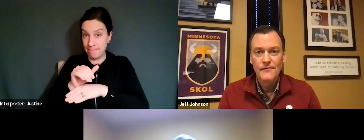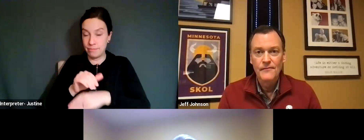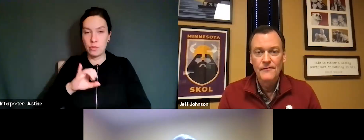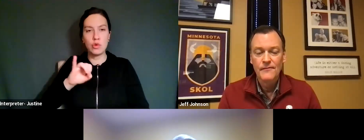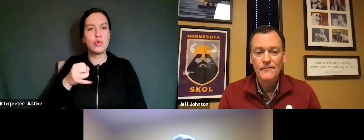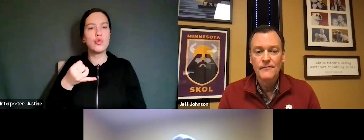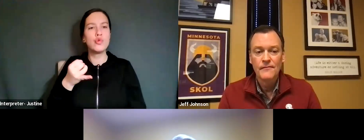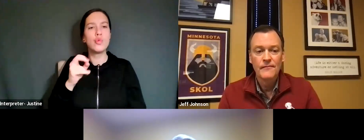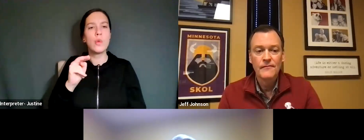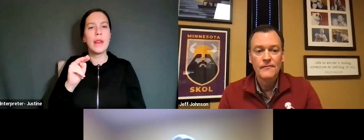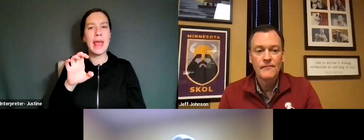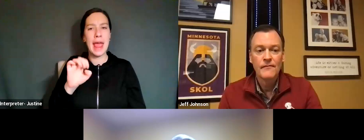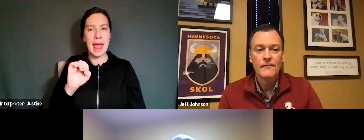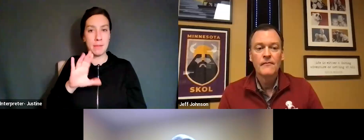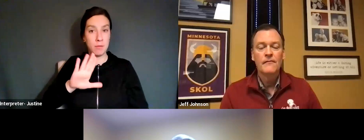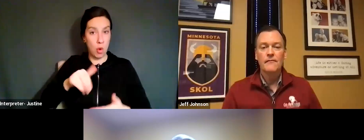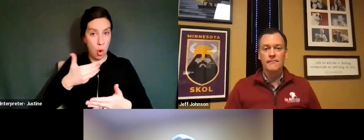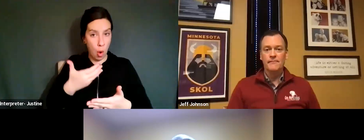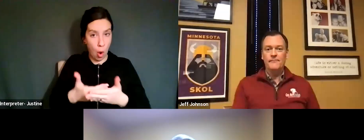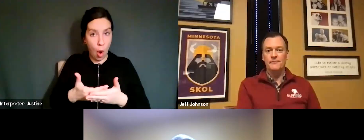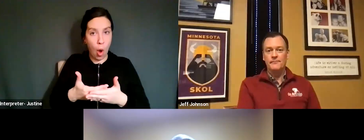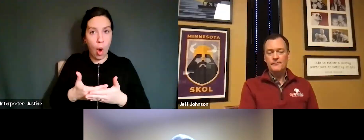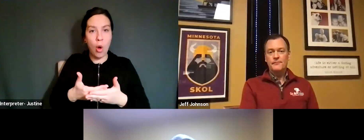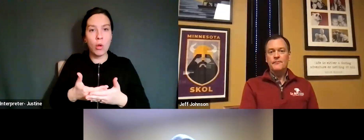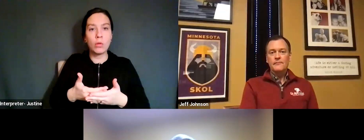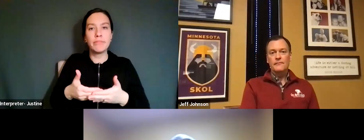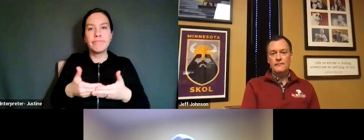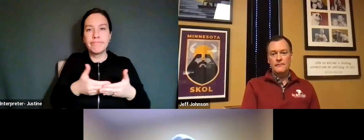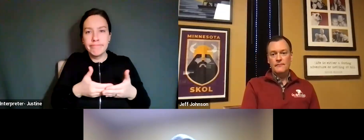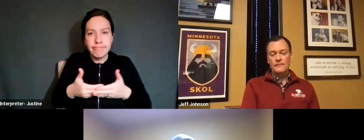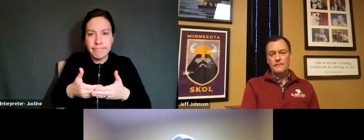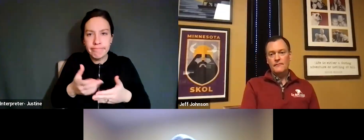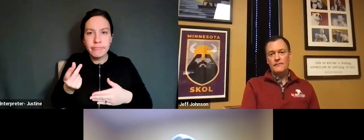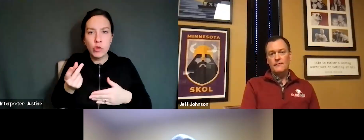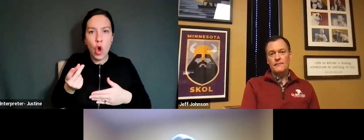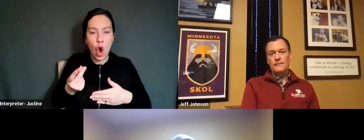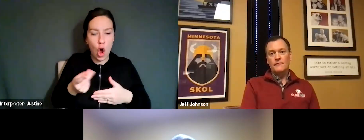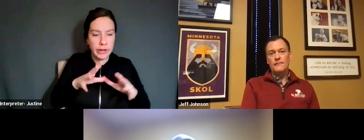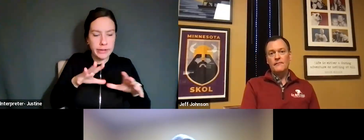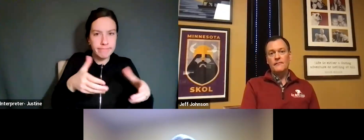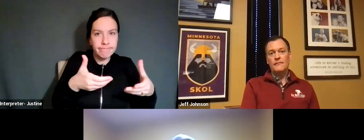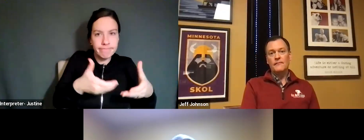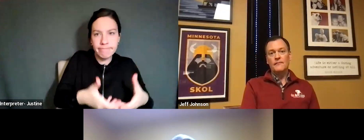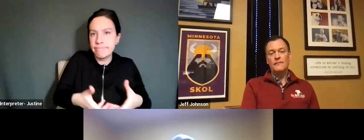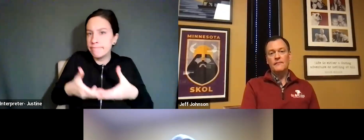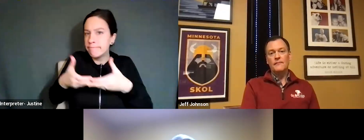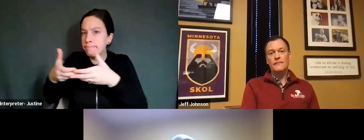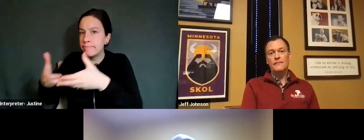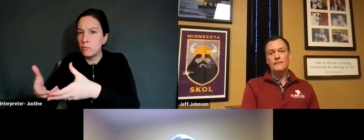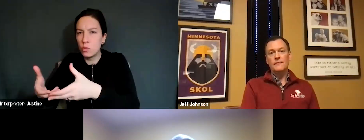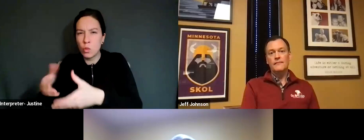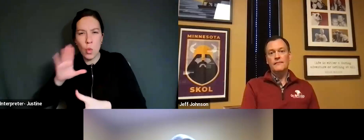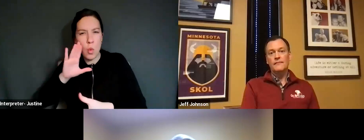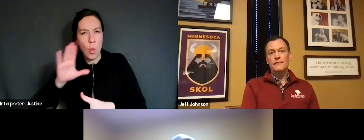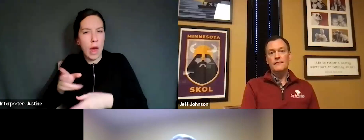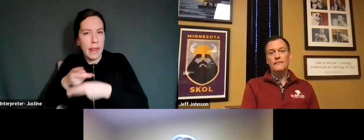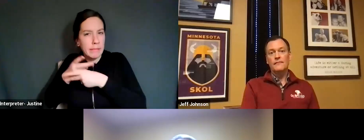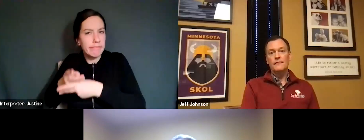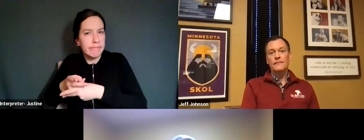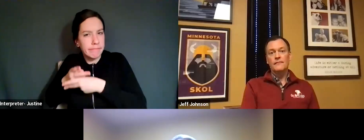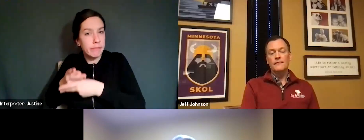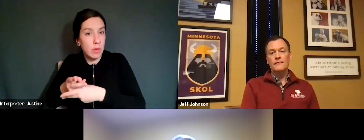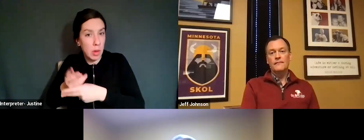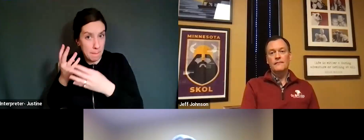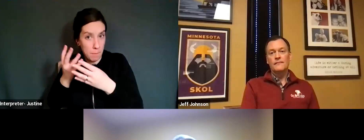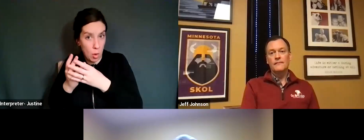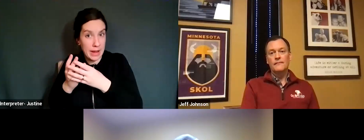Julianne, will all litters or do they already go to a whelping prison? Someone said they cared for Ivor for